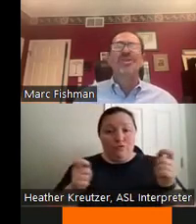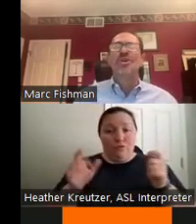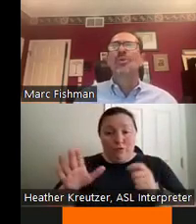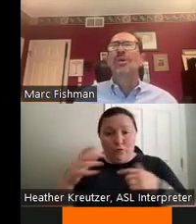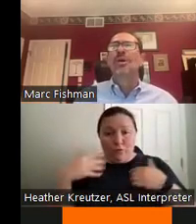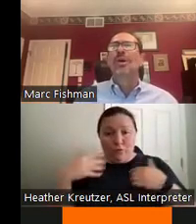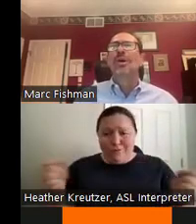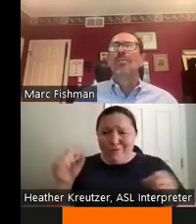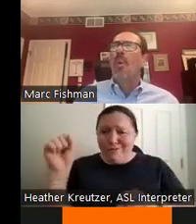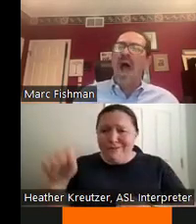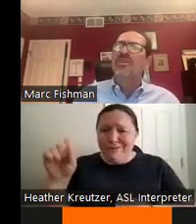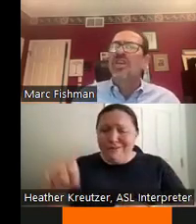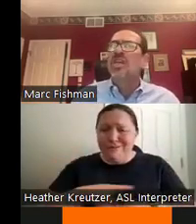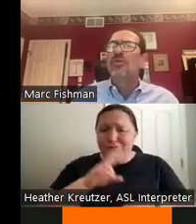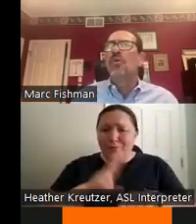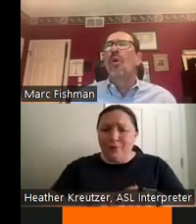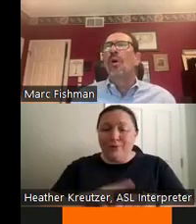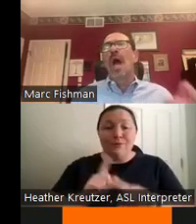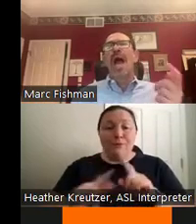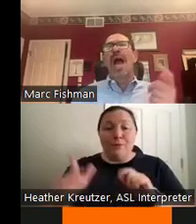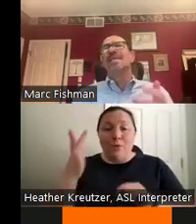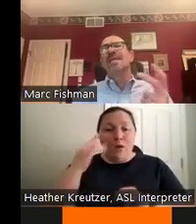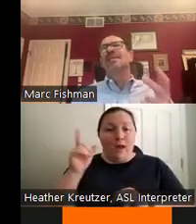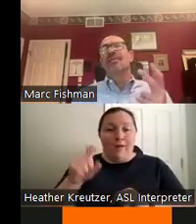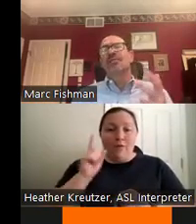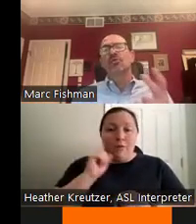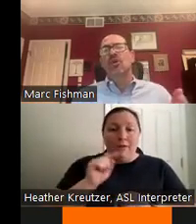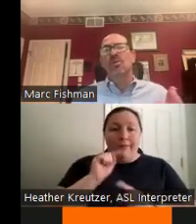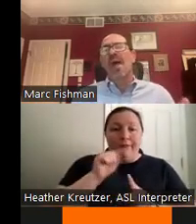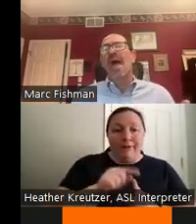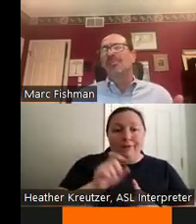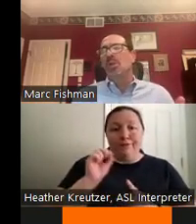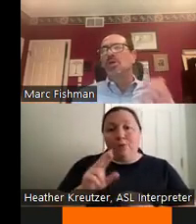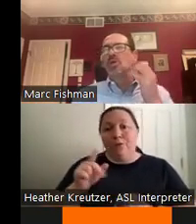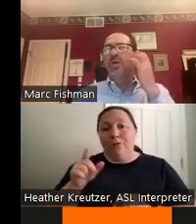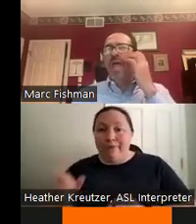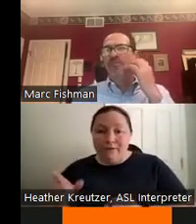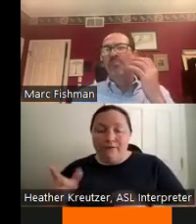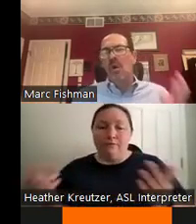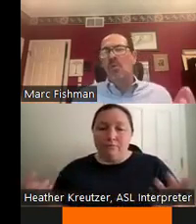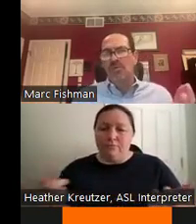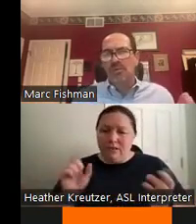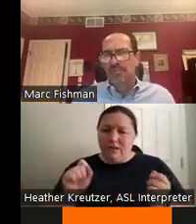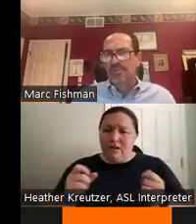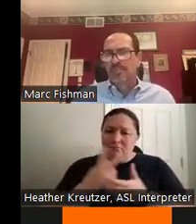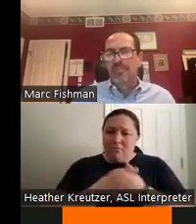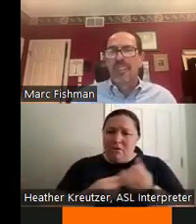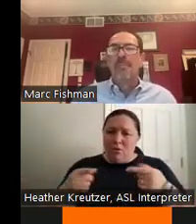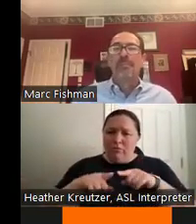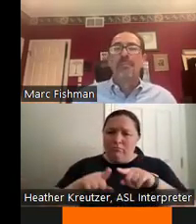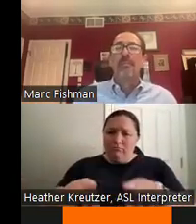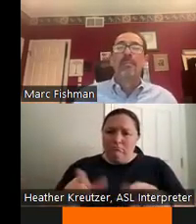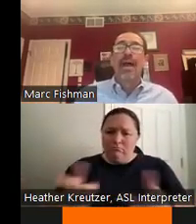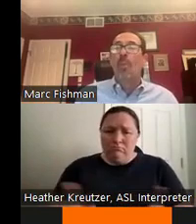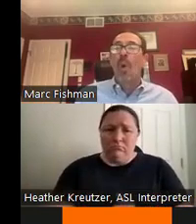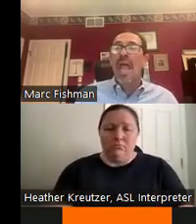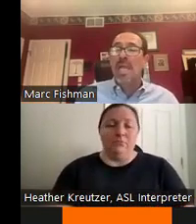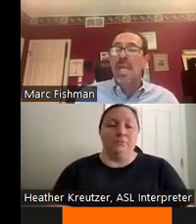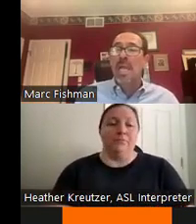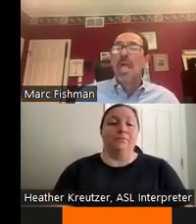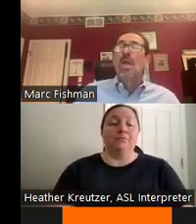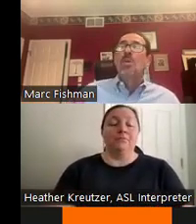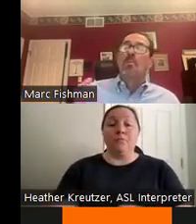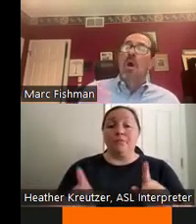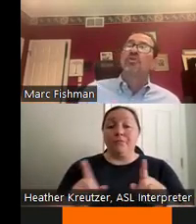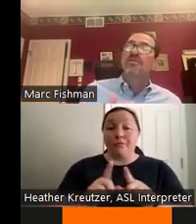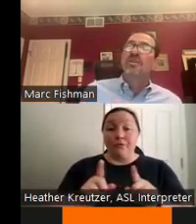Well, yeah, we do. But why is it either or? I think that those are compatible. You can have both. By the